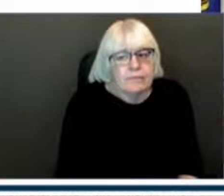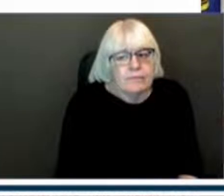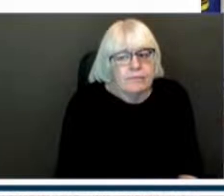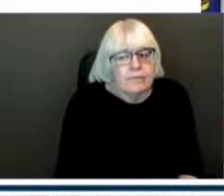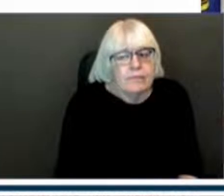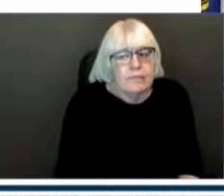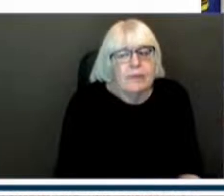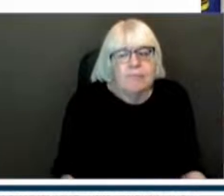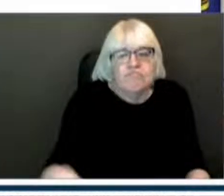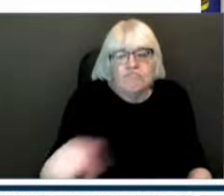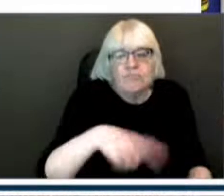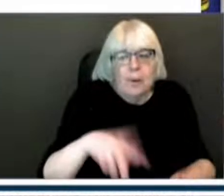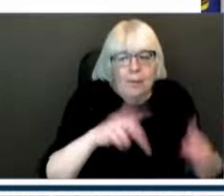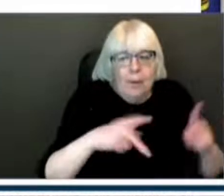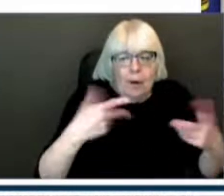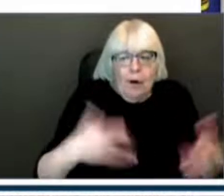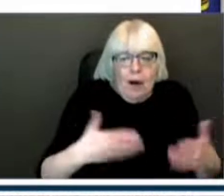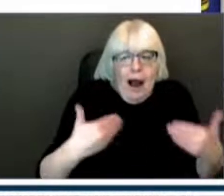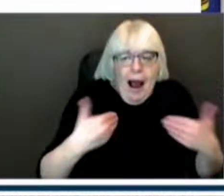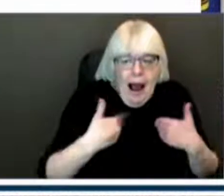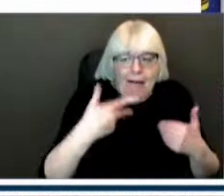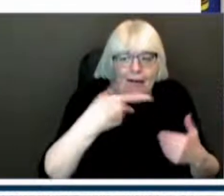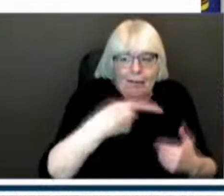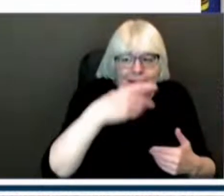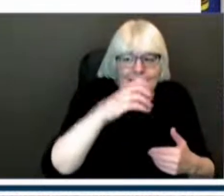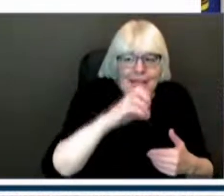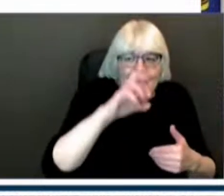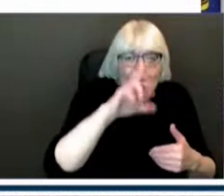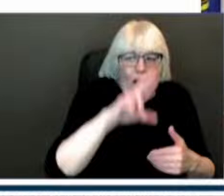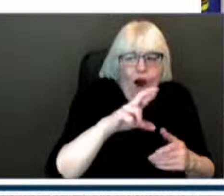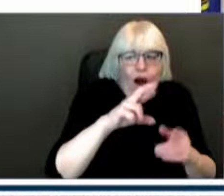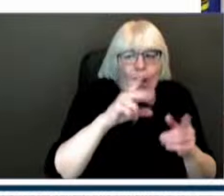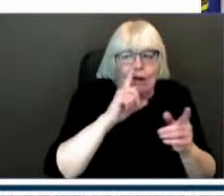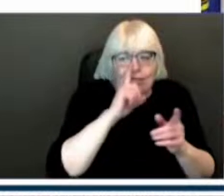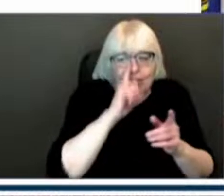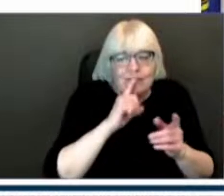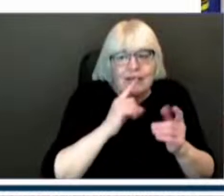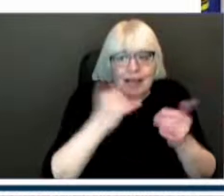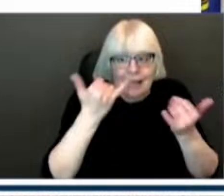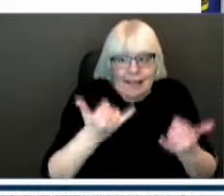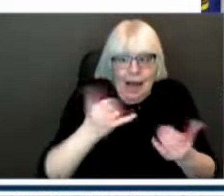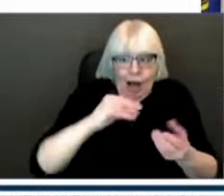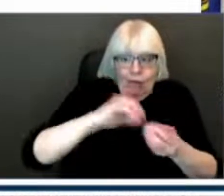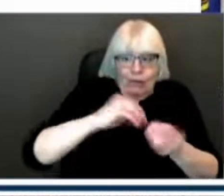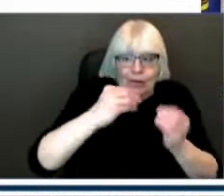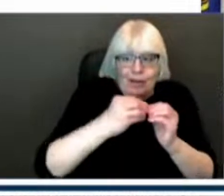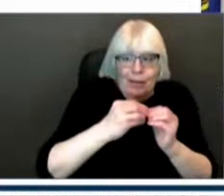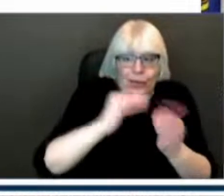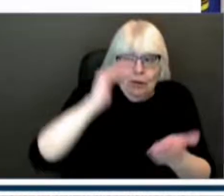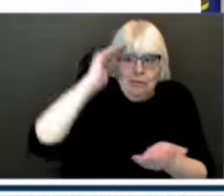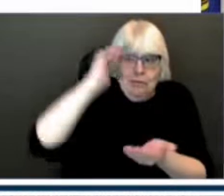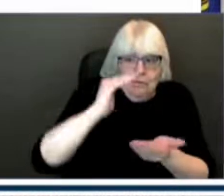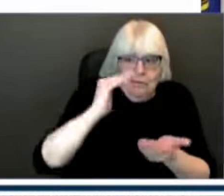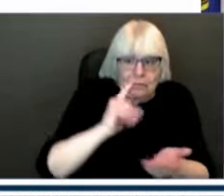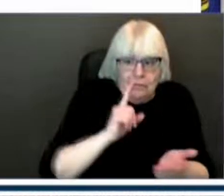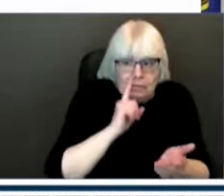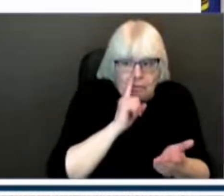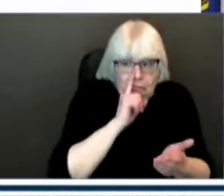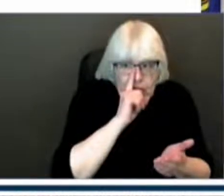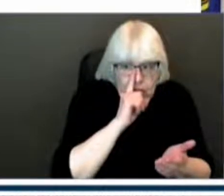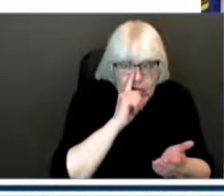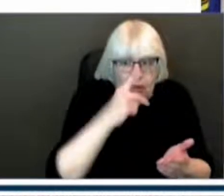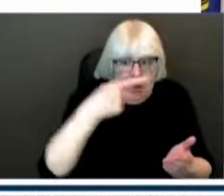of positive cases and testing, could PCR testing be opened up